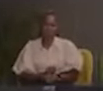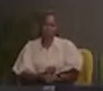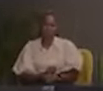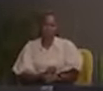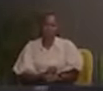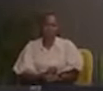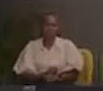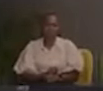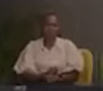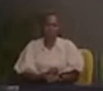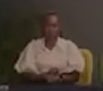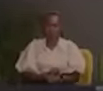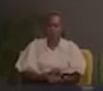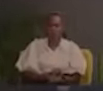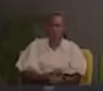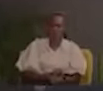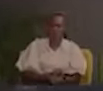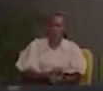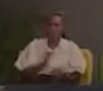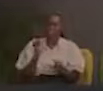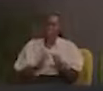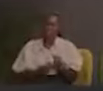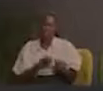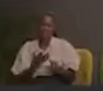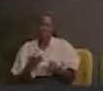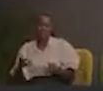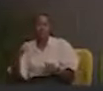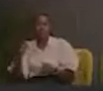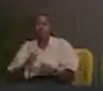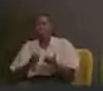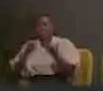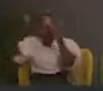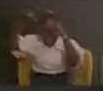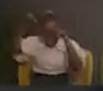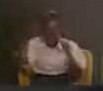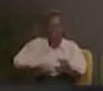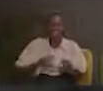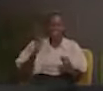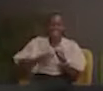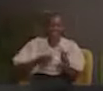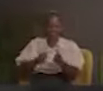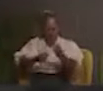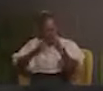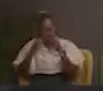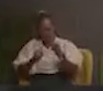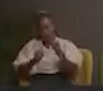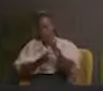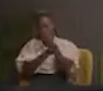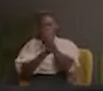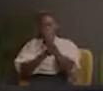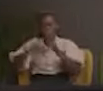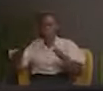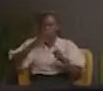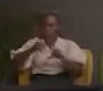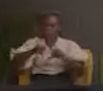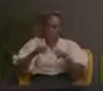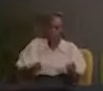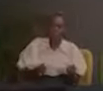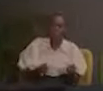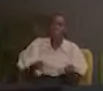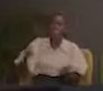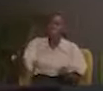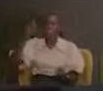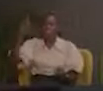Every high thing must come down. Every stronghold shall be broken. You wear the